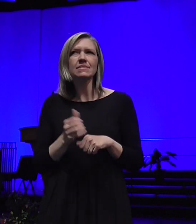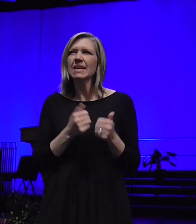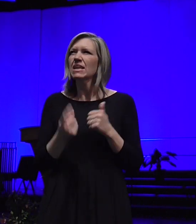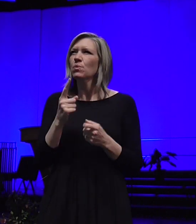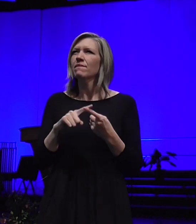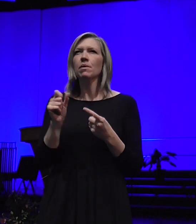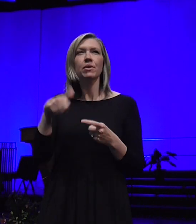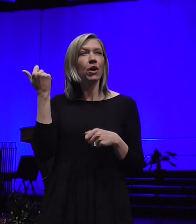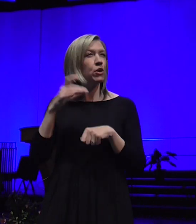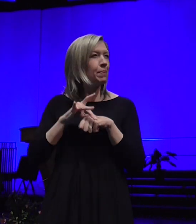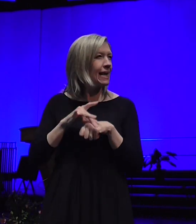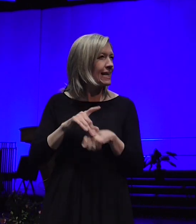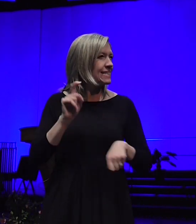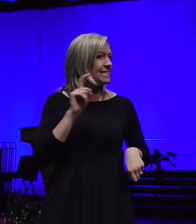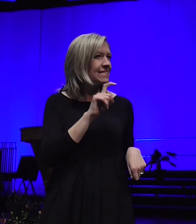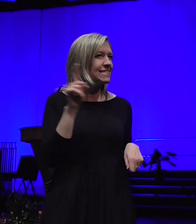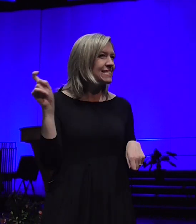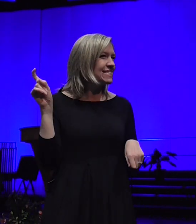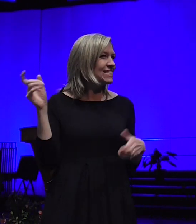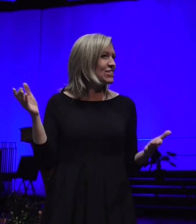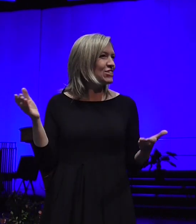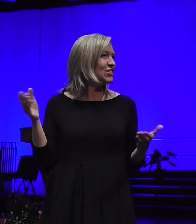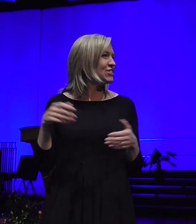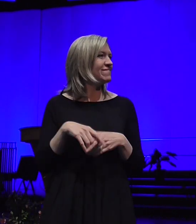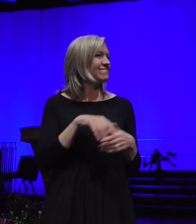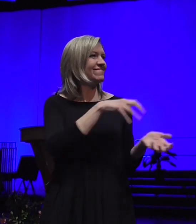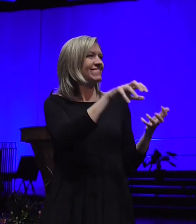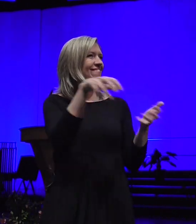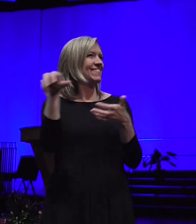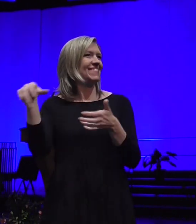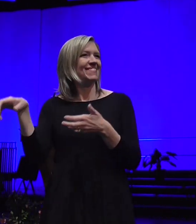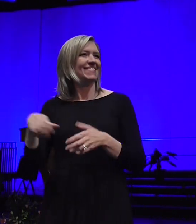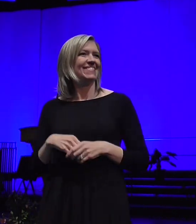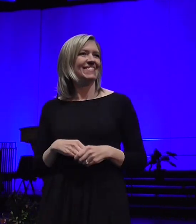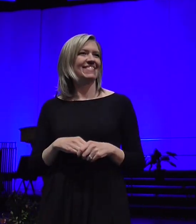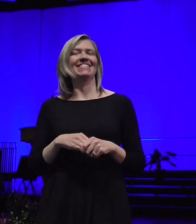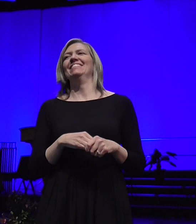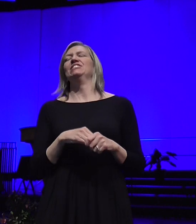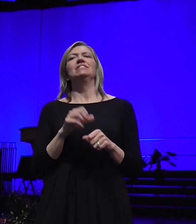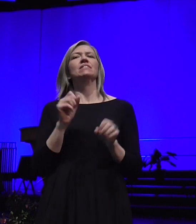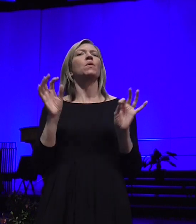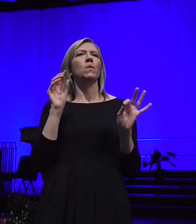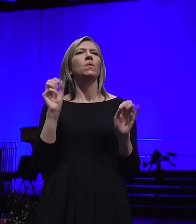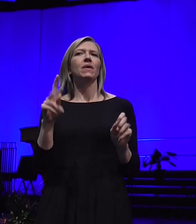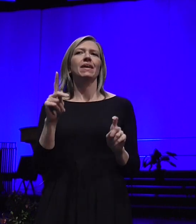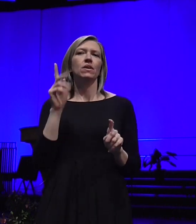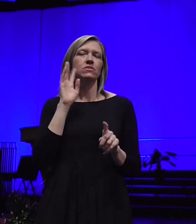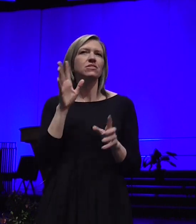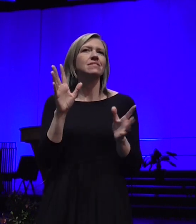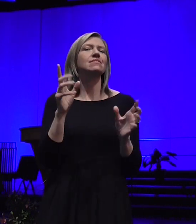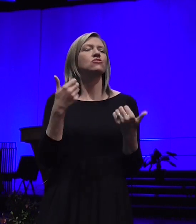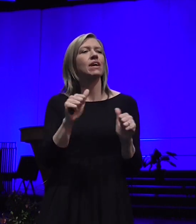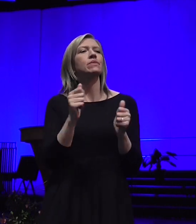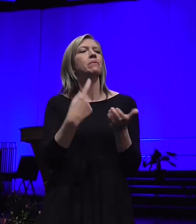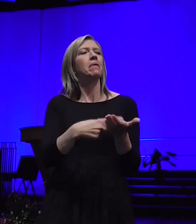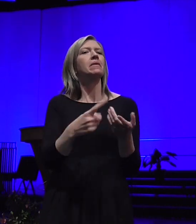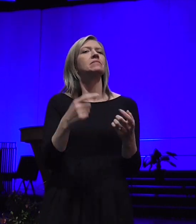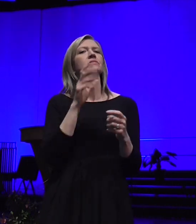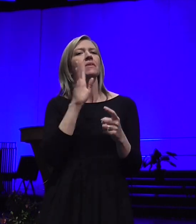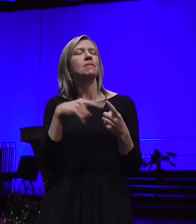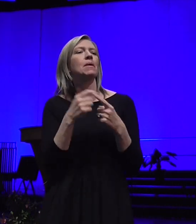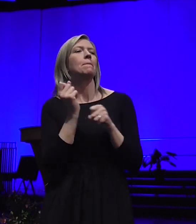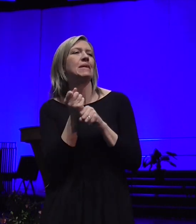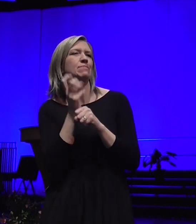anybody here from other planets, by the way? Okay, just talk about baseball, you'll fit in. So,